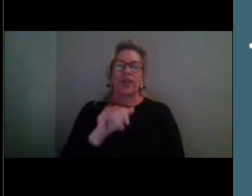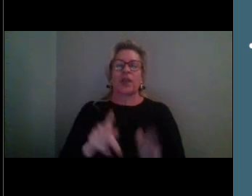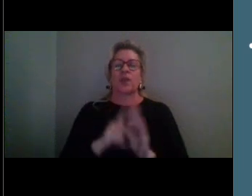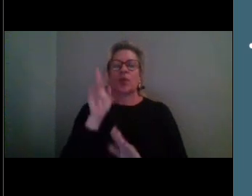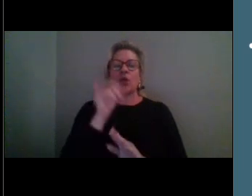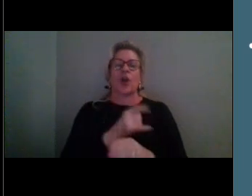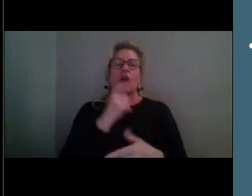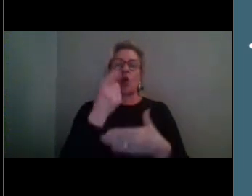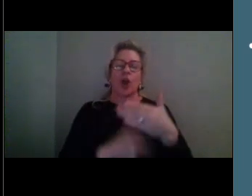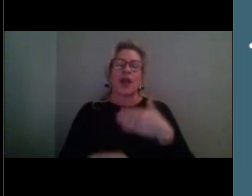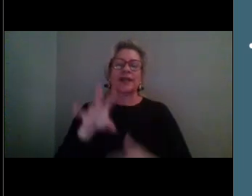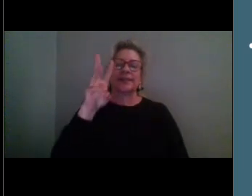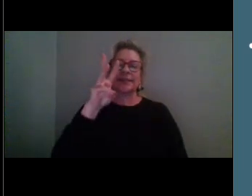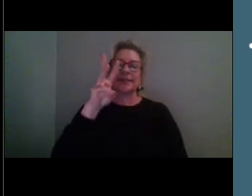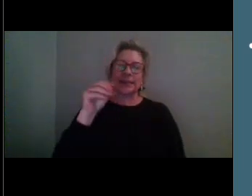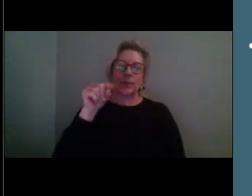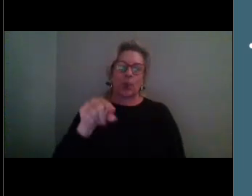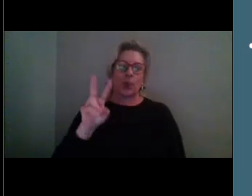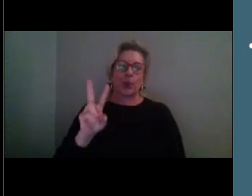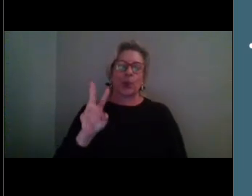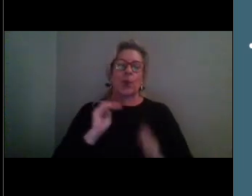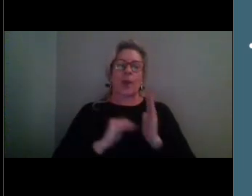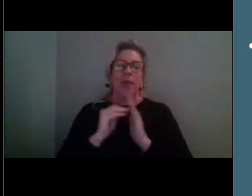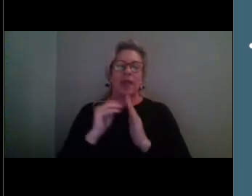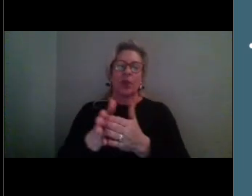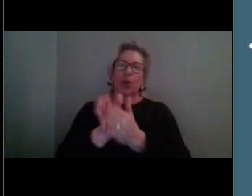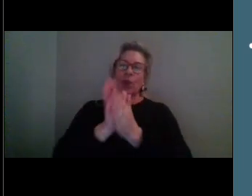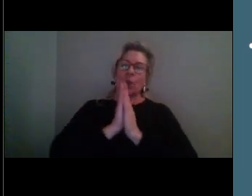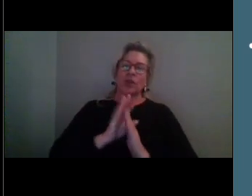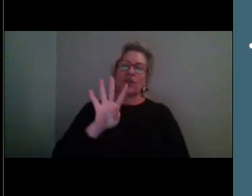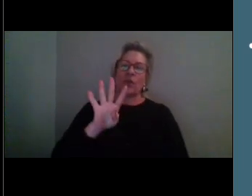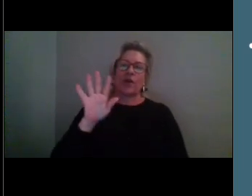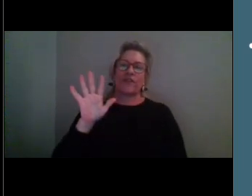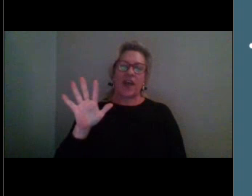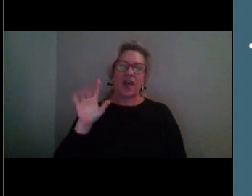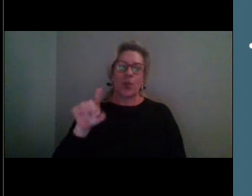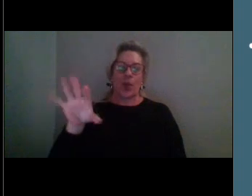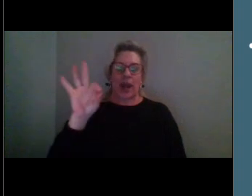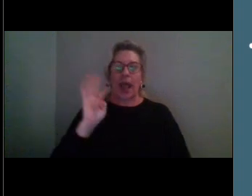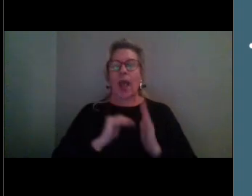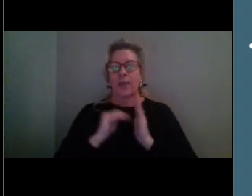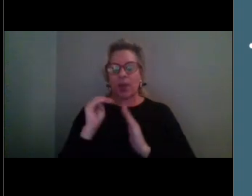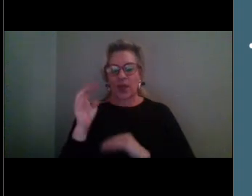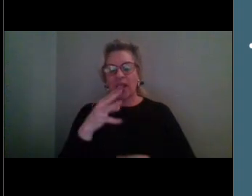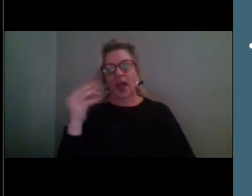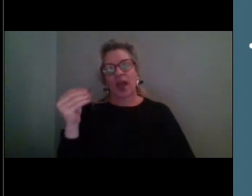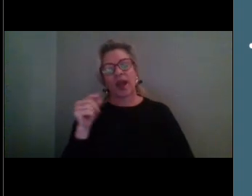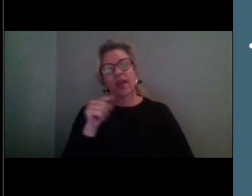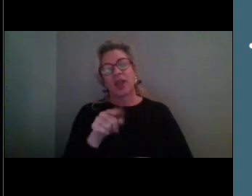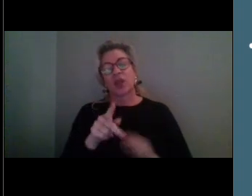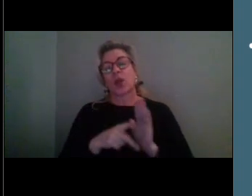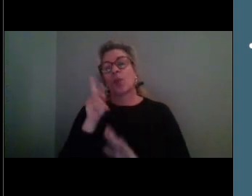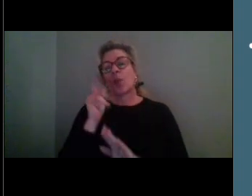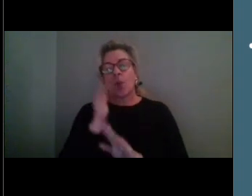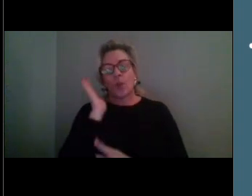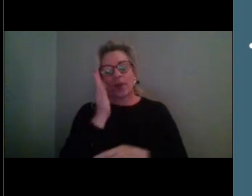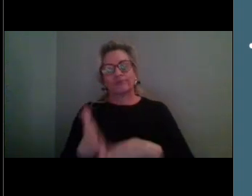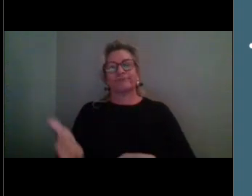of $60.2 million and an HEP request of $45.9 million. And this project will